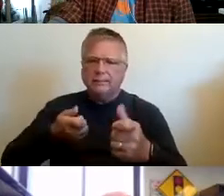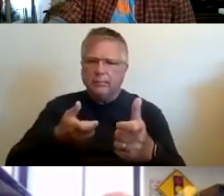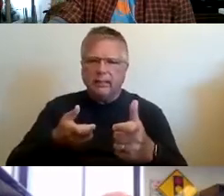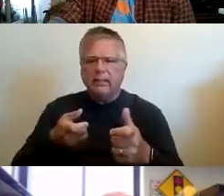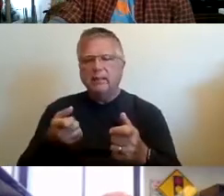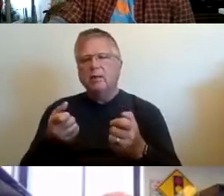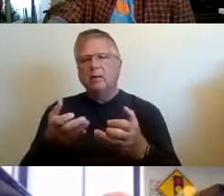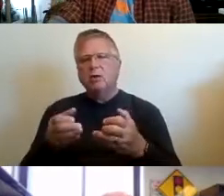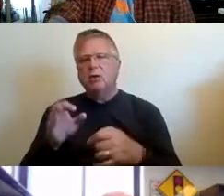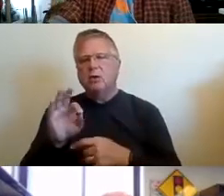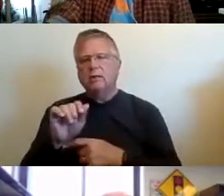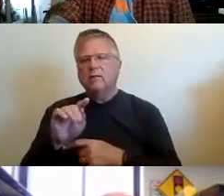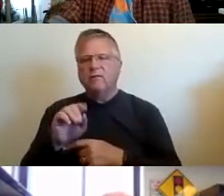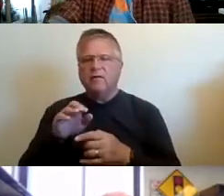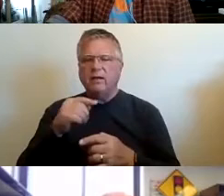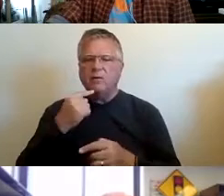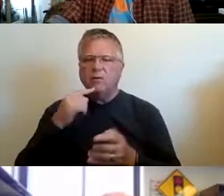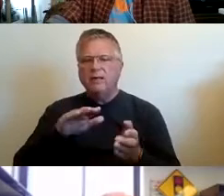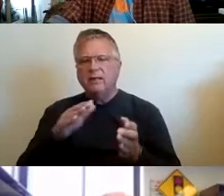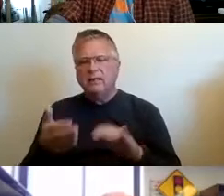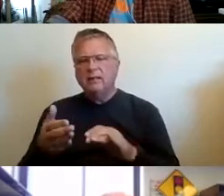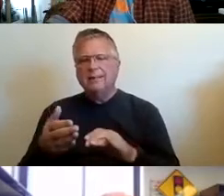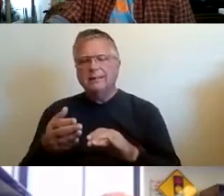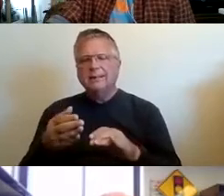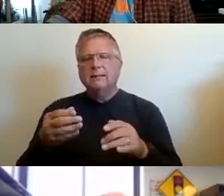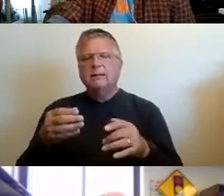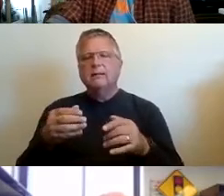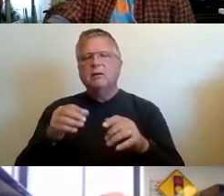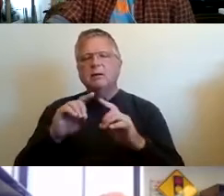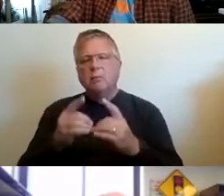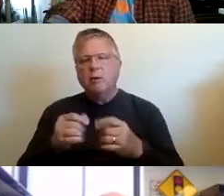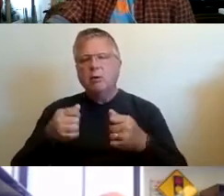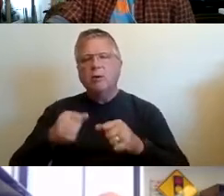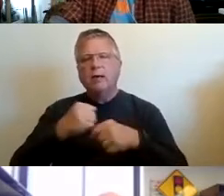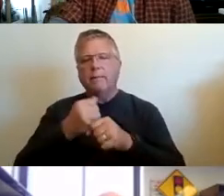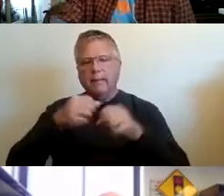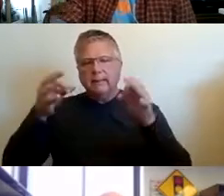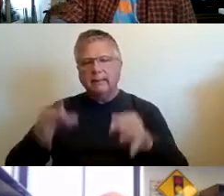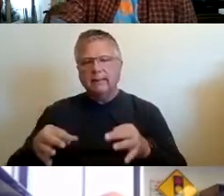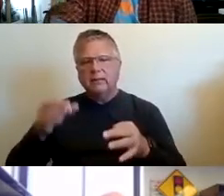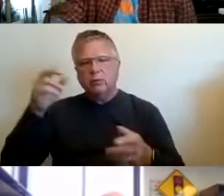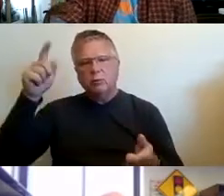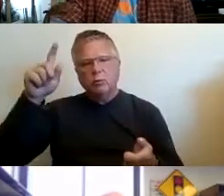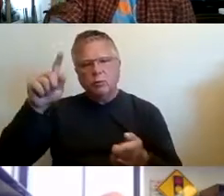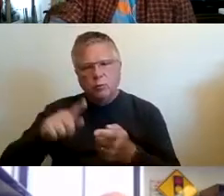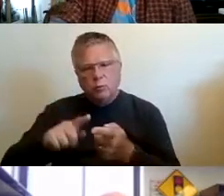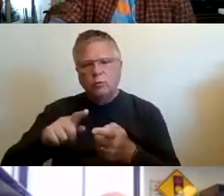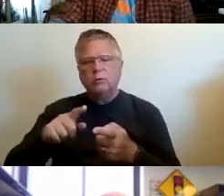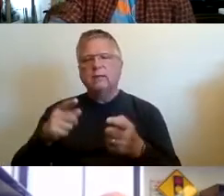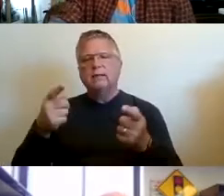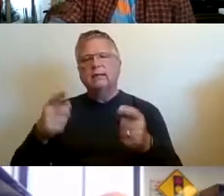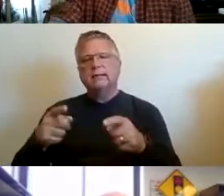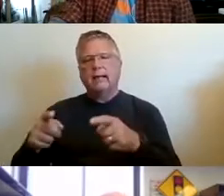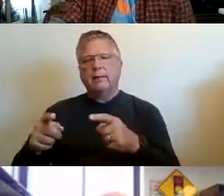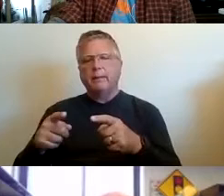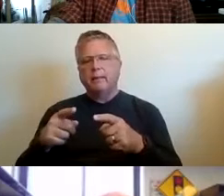fatal incidents. So as a department, we are working to make decisions to reduce the possibility of such occurrence as a